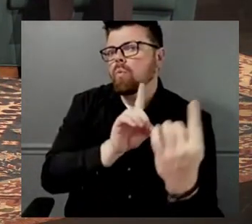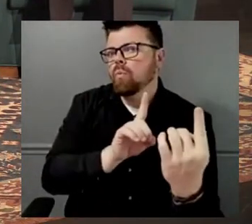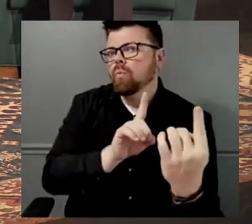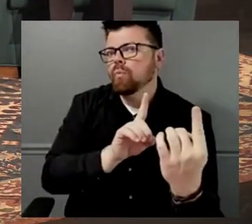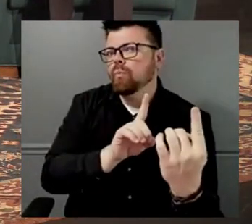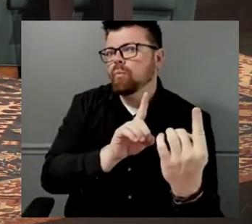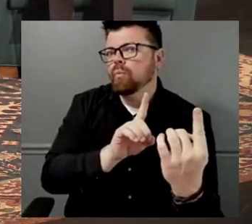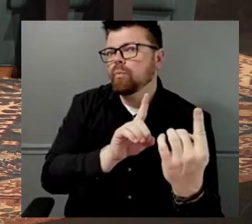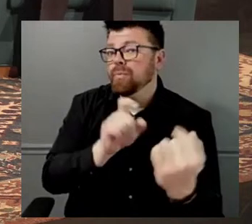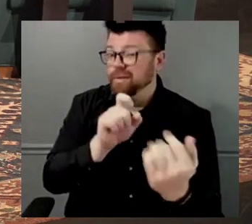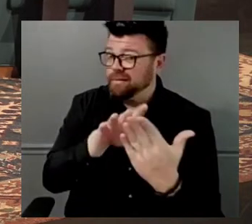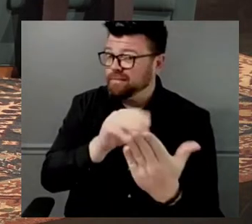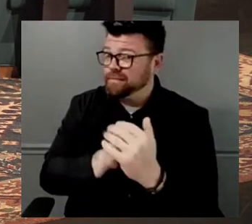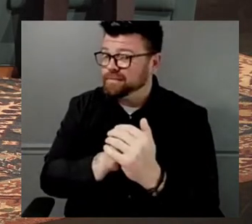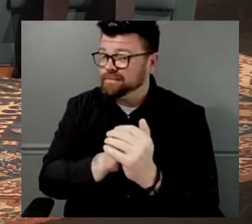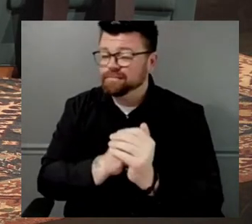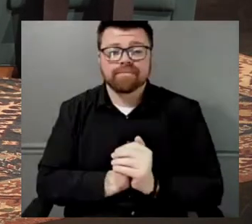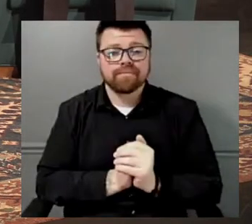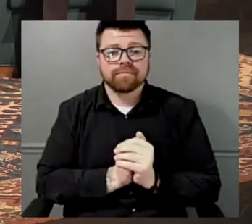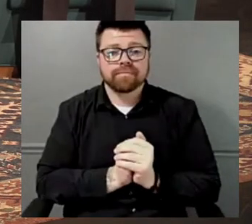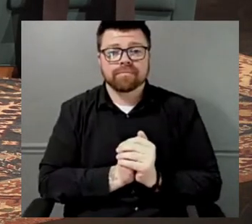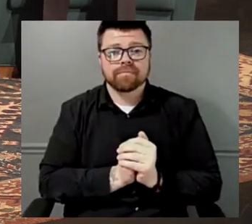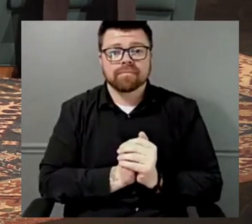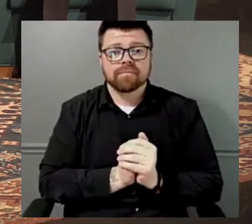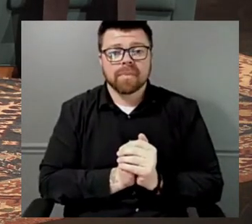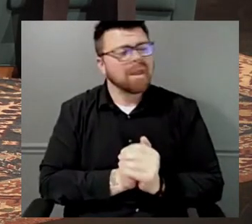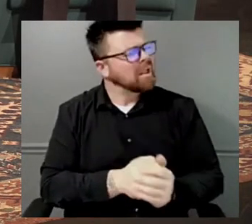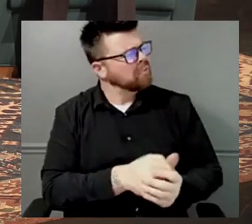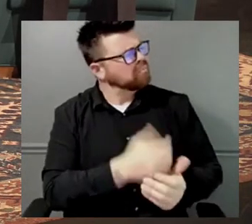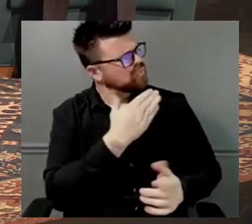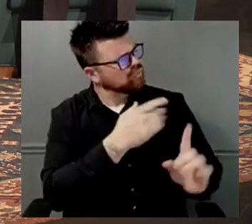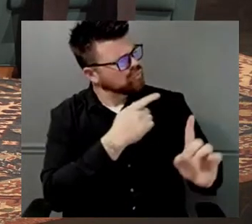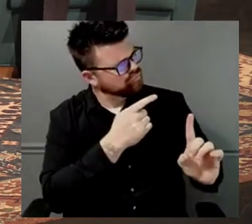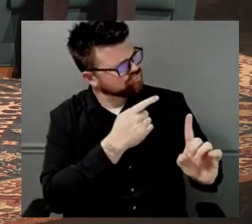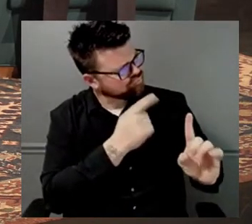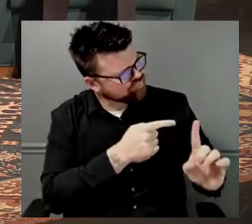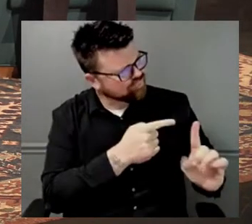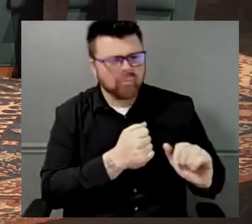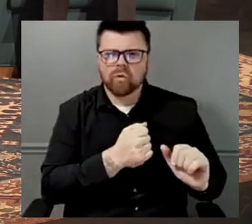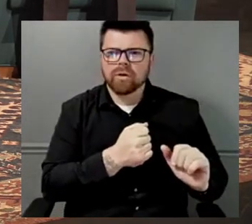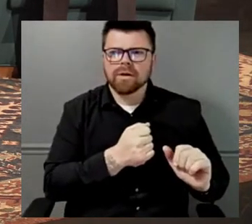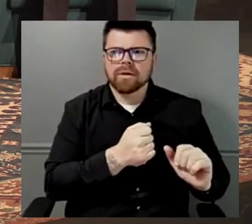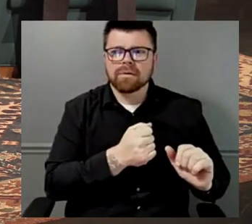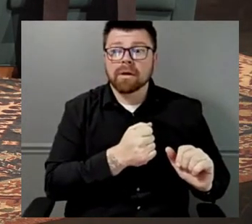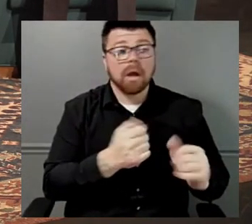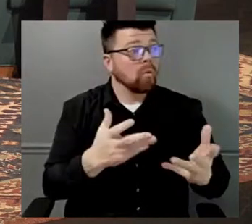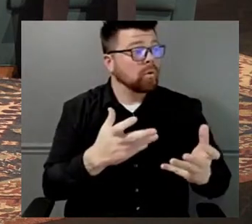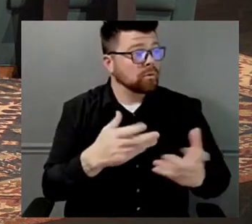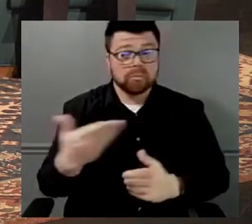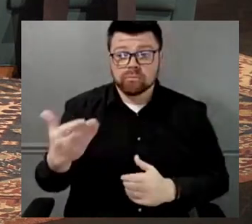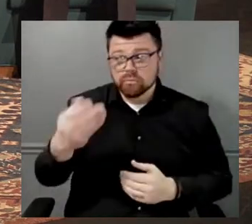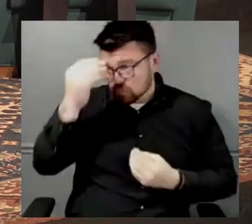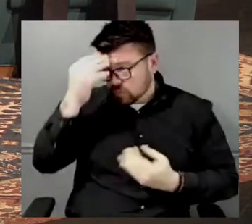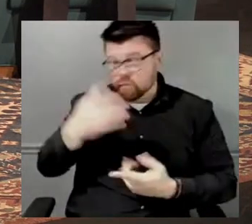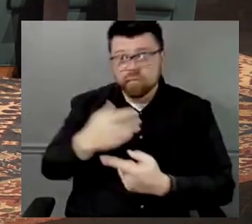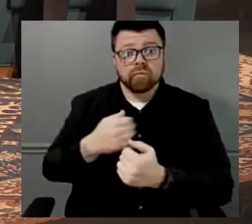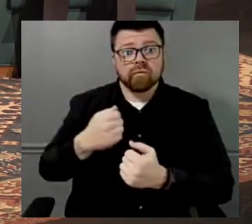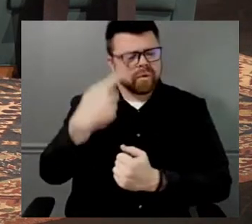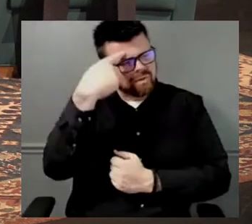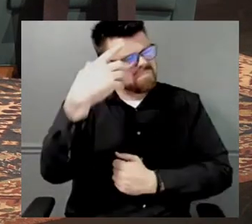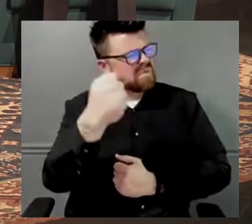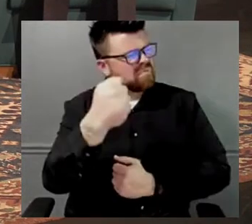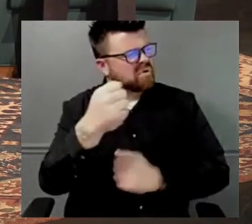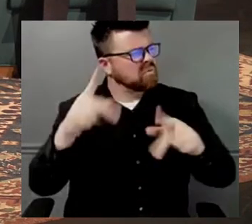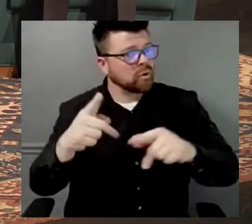That there was maybe no better embodiment of that than someone I want to just bring into the room, to bring her memory into the room, and that is the